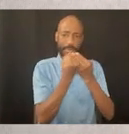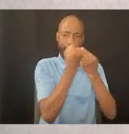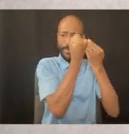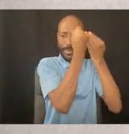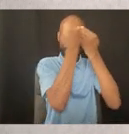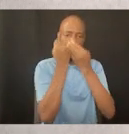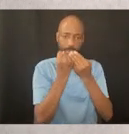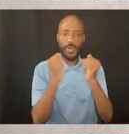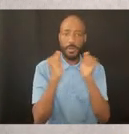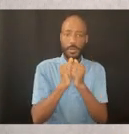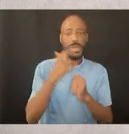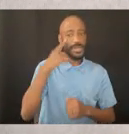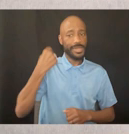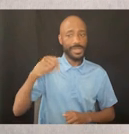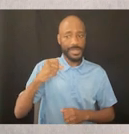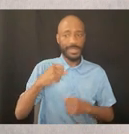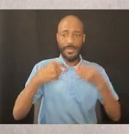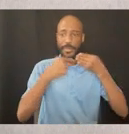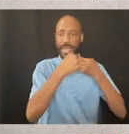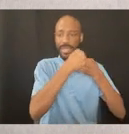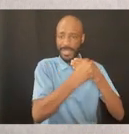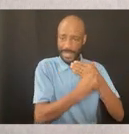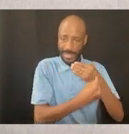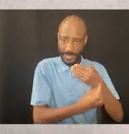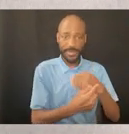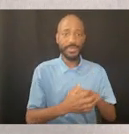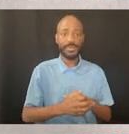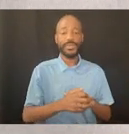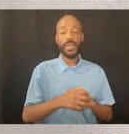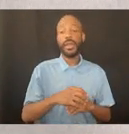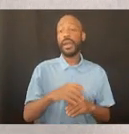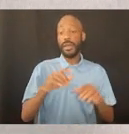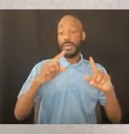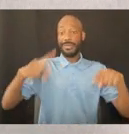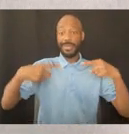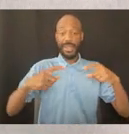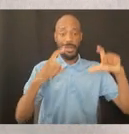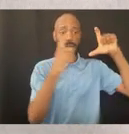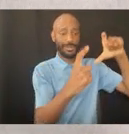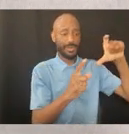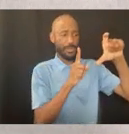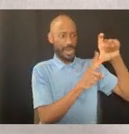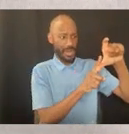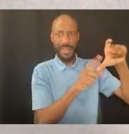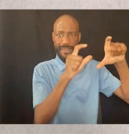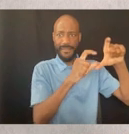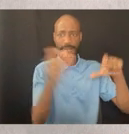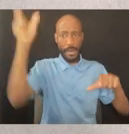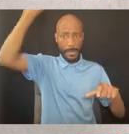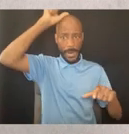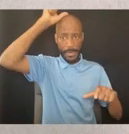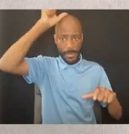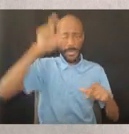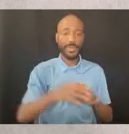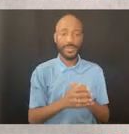there is a narrow black tire valve sticking out from the very top of the head, spikes coming out of the mouth, and a loop at the